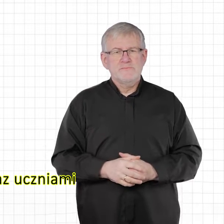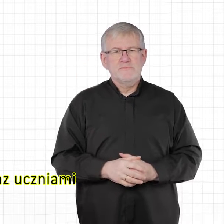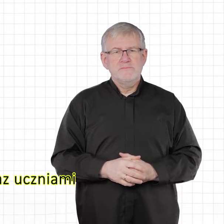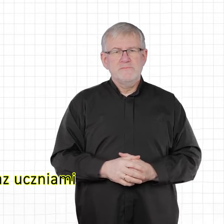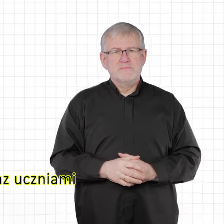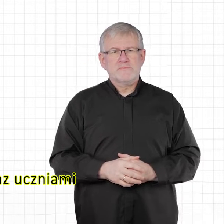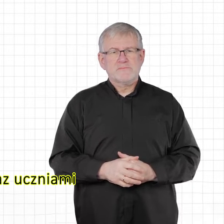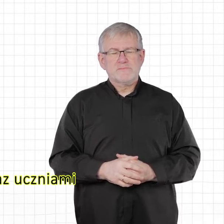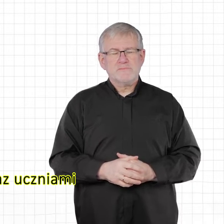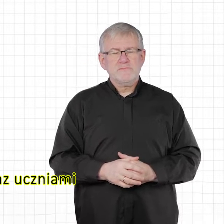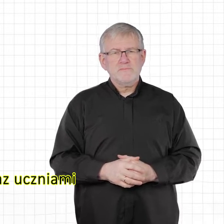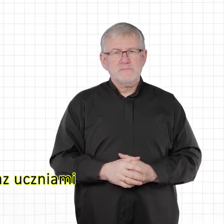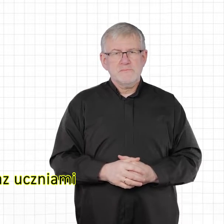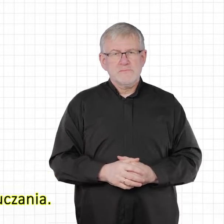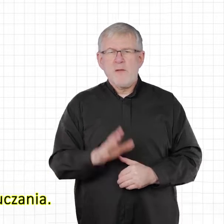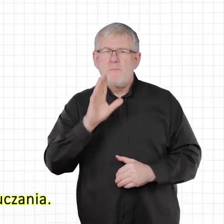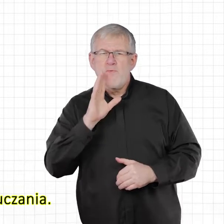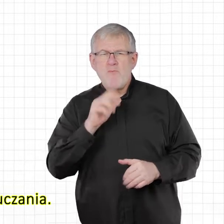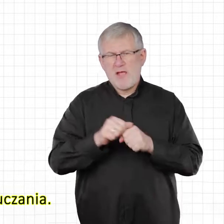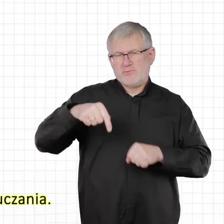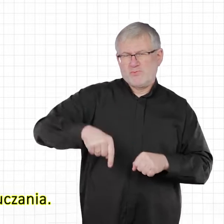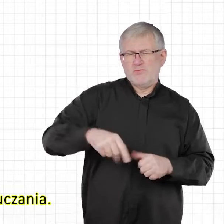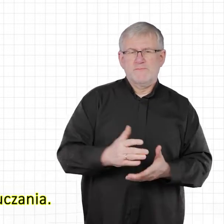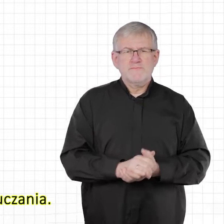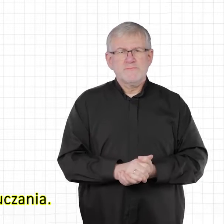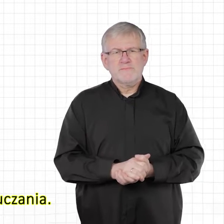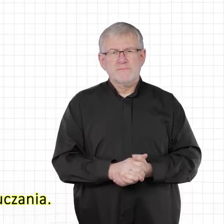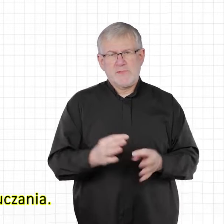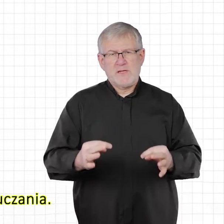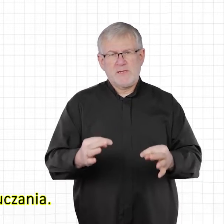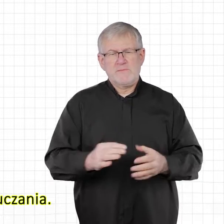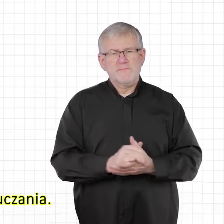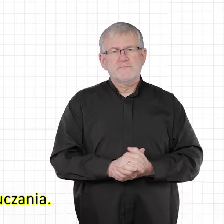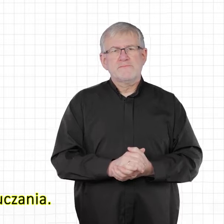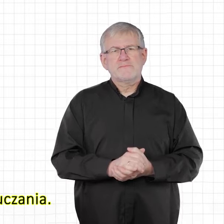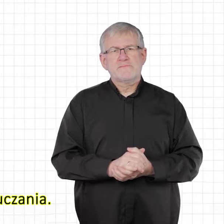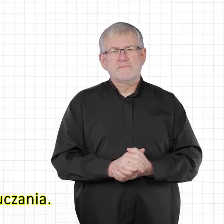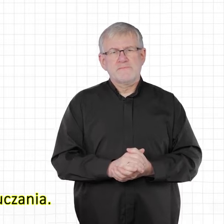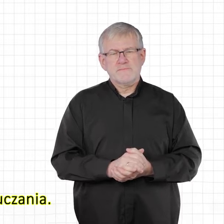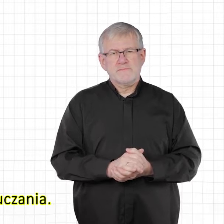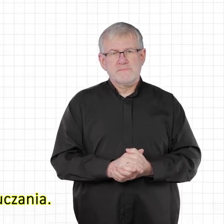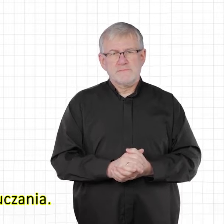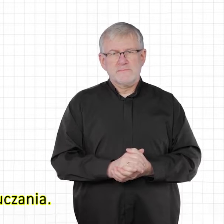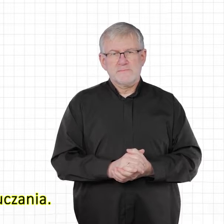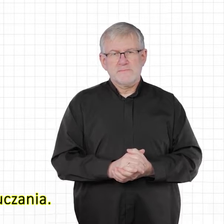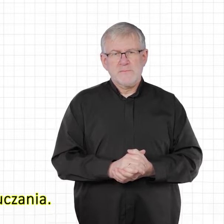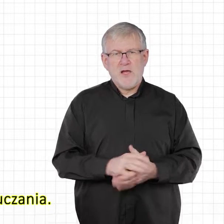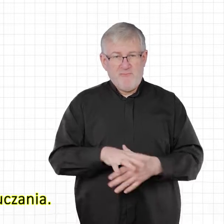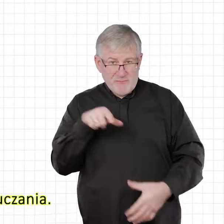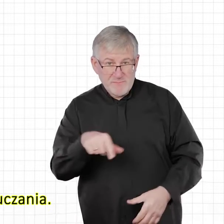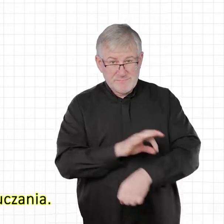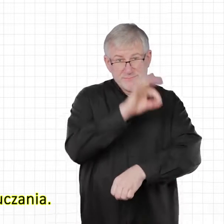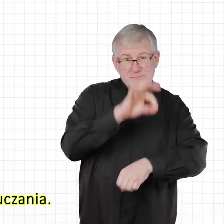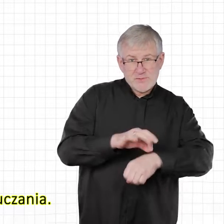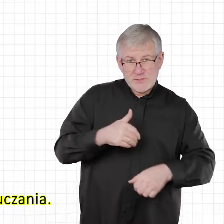whole environment of those schools. So we can create the safe space to learn,